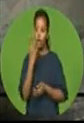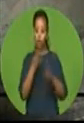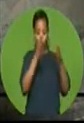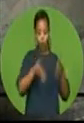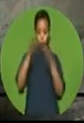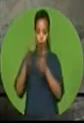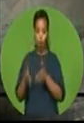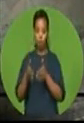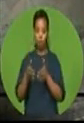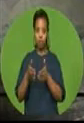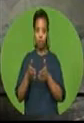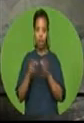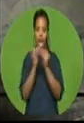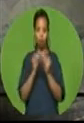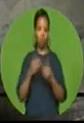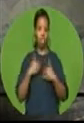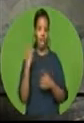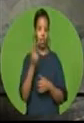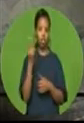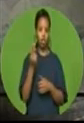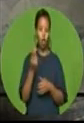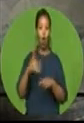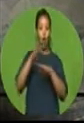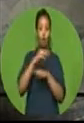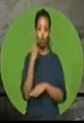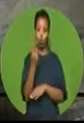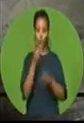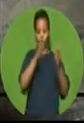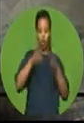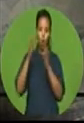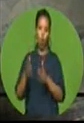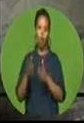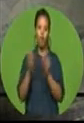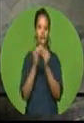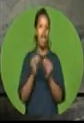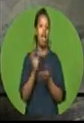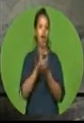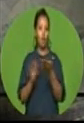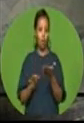four-column account has advantages over the two-column account form.